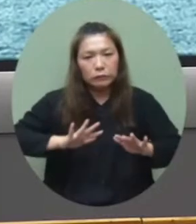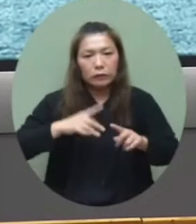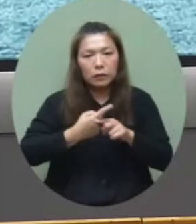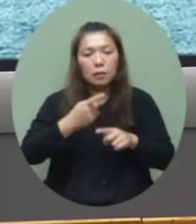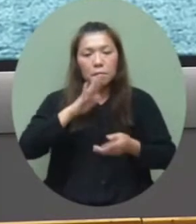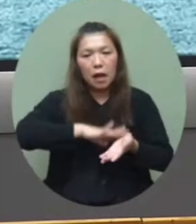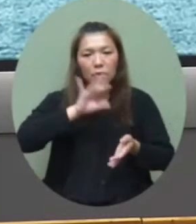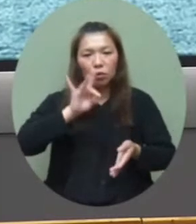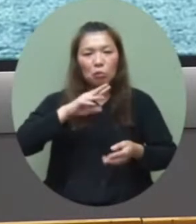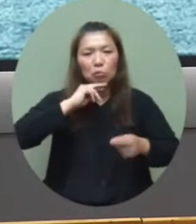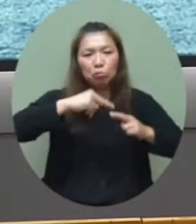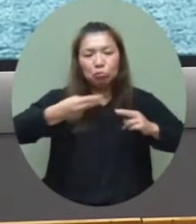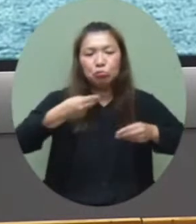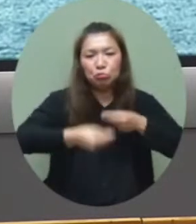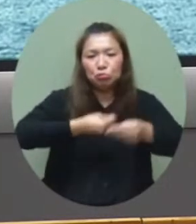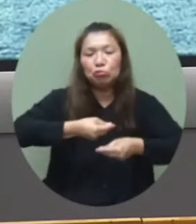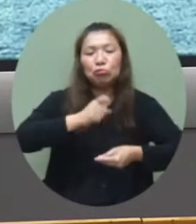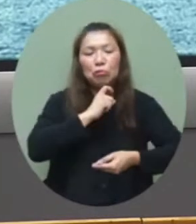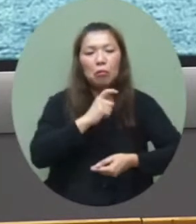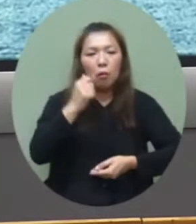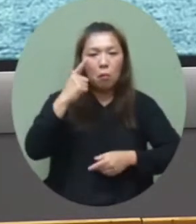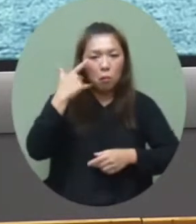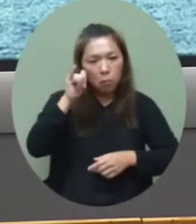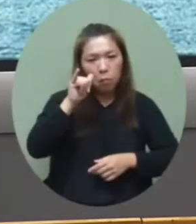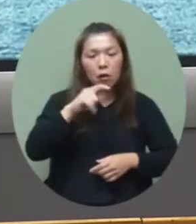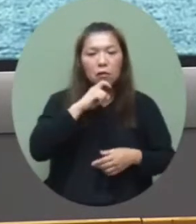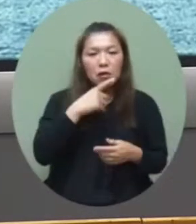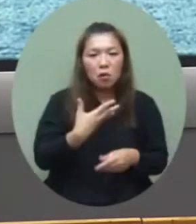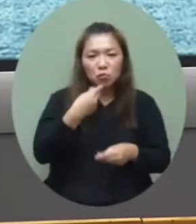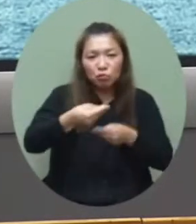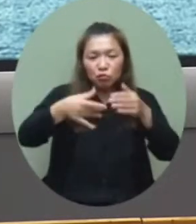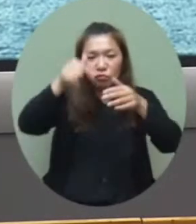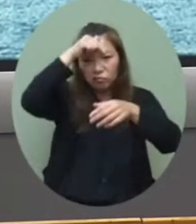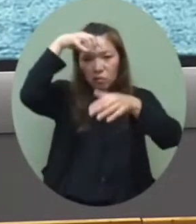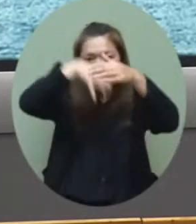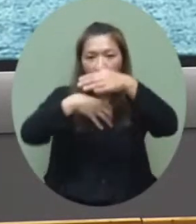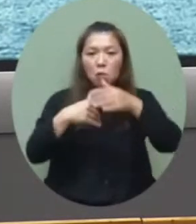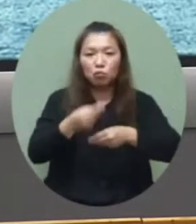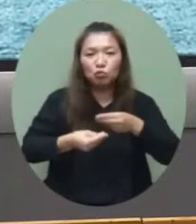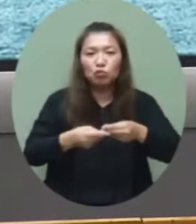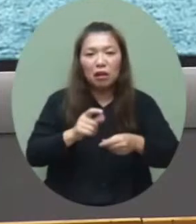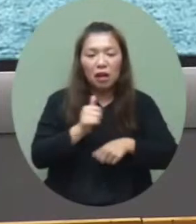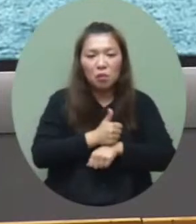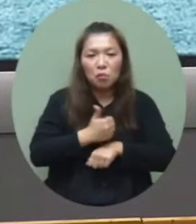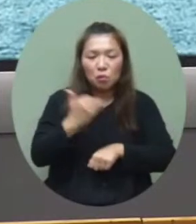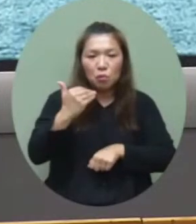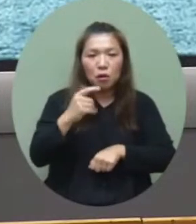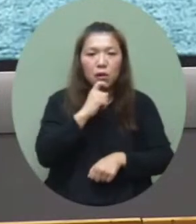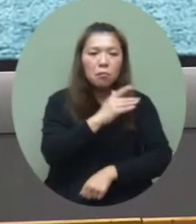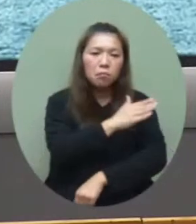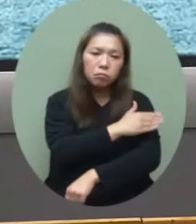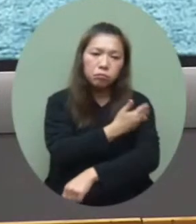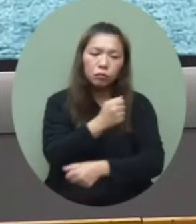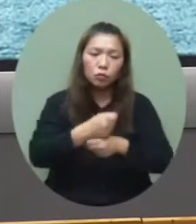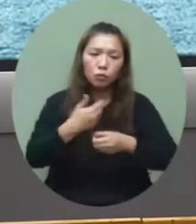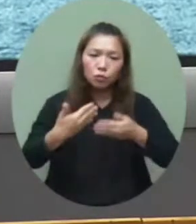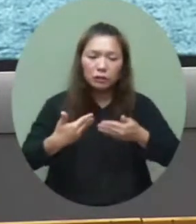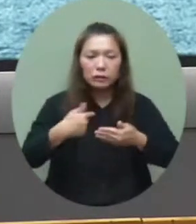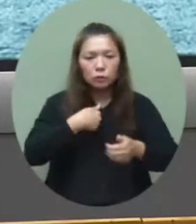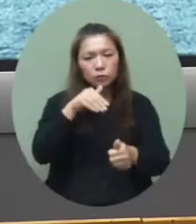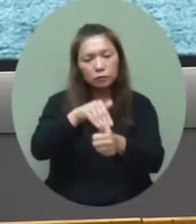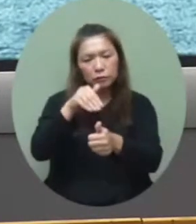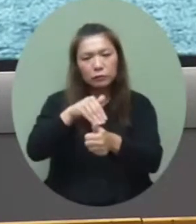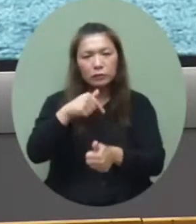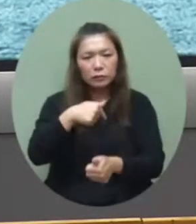tested positive after they had been admitted. We have been very careful, but the virus is highly transmissible. It's easy to